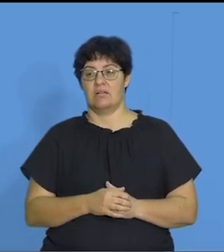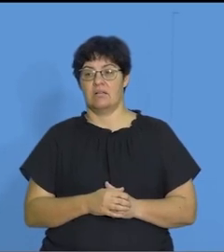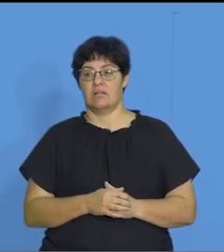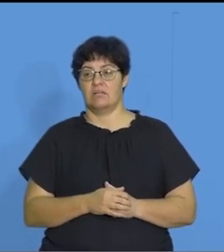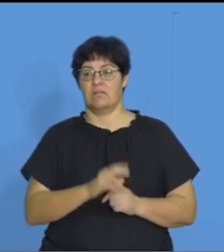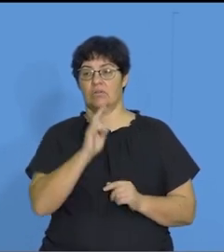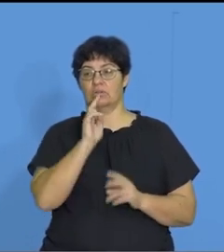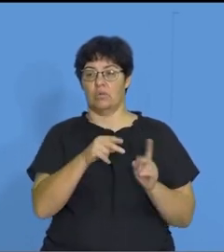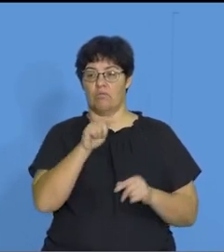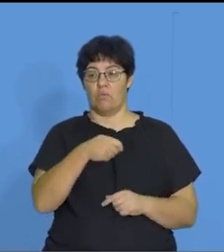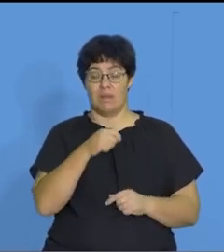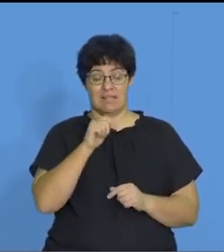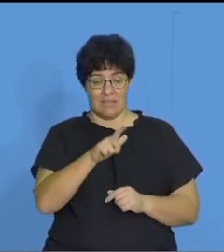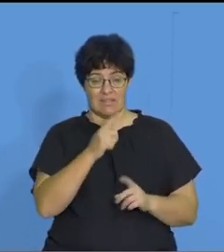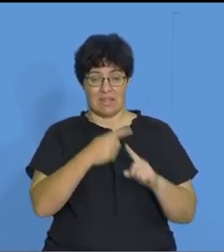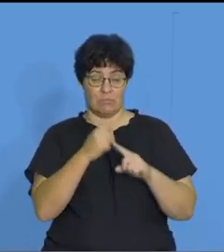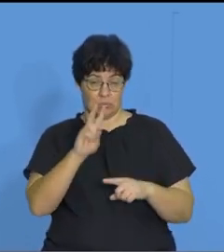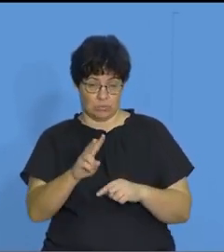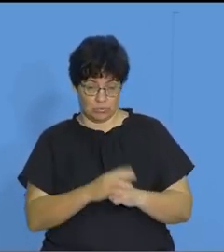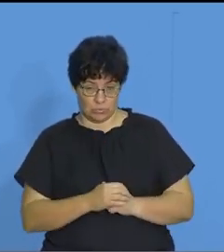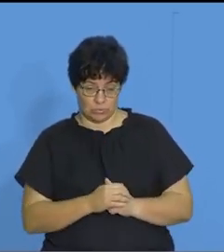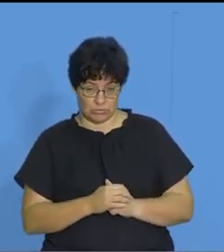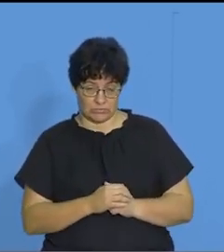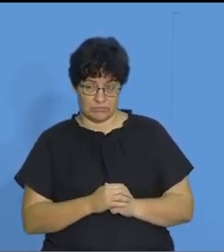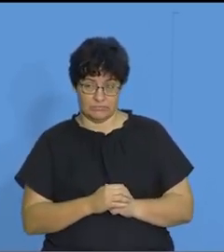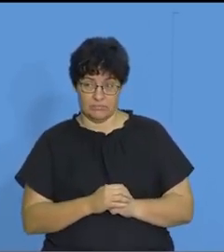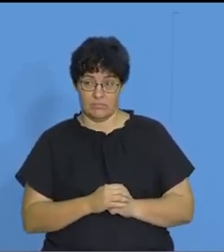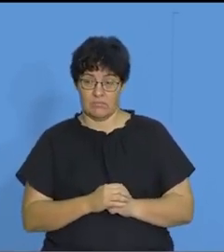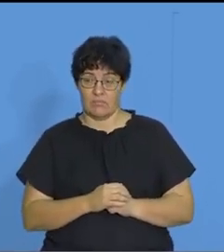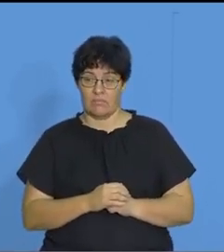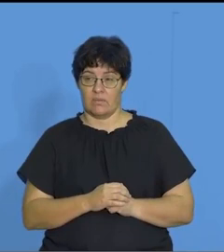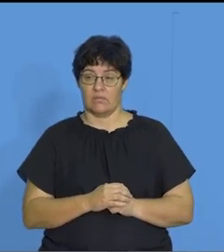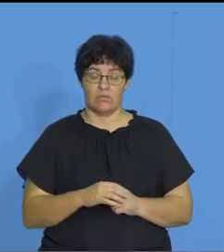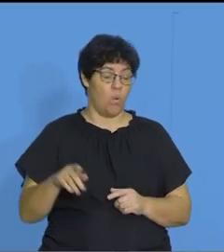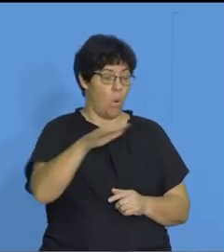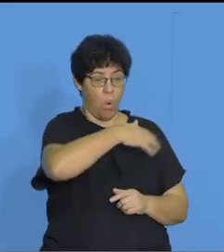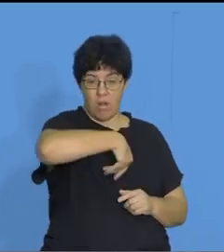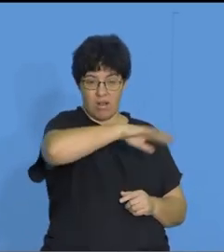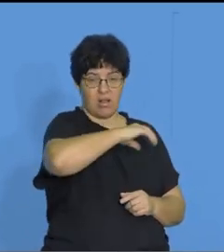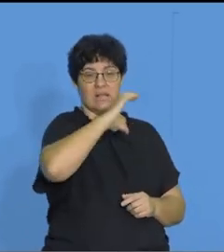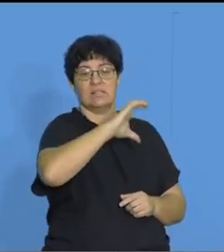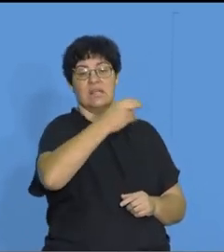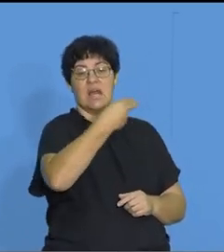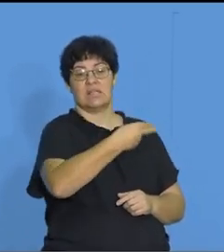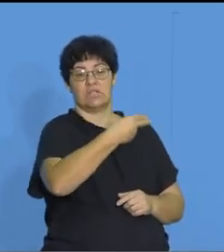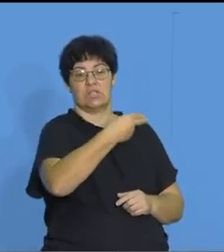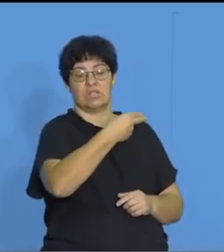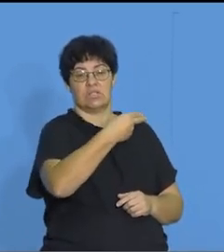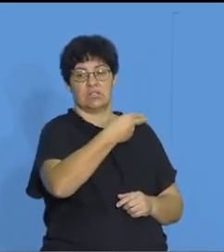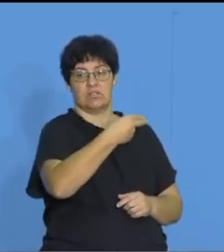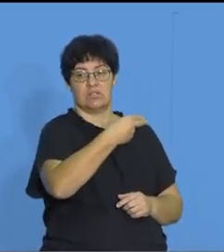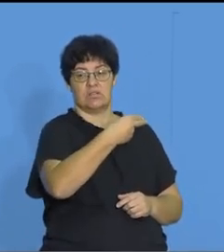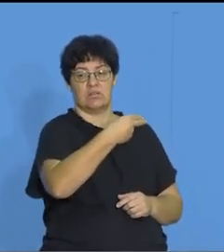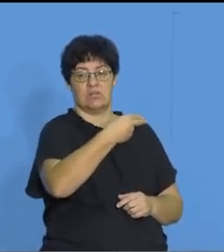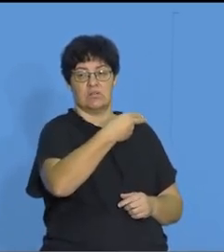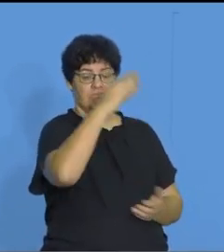is 2 times 12.7, right? Okay, so as a result, all the carbon monoxide will actually be,